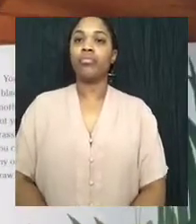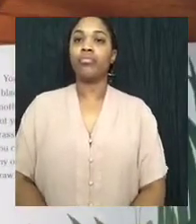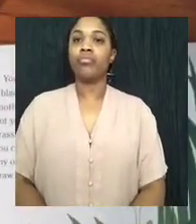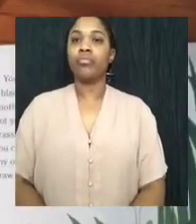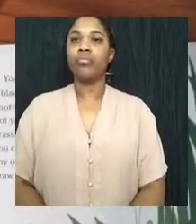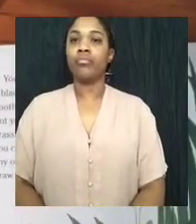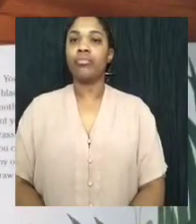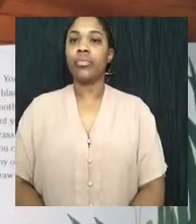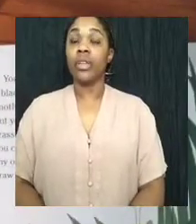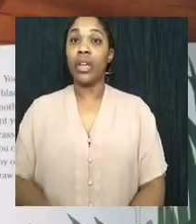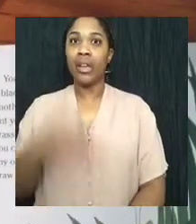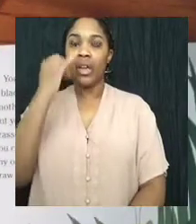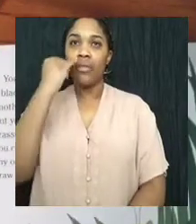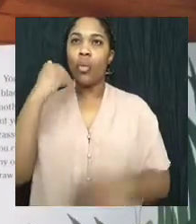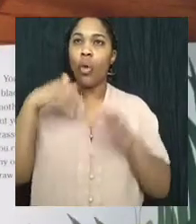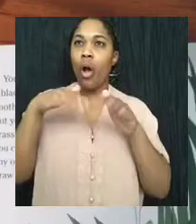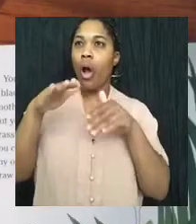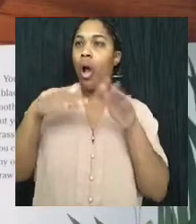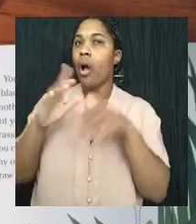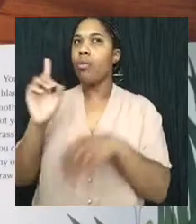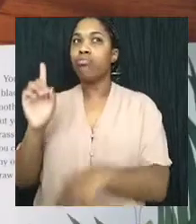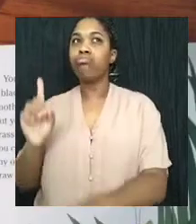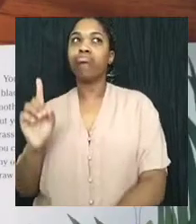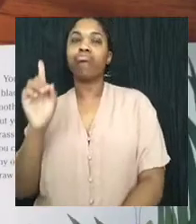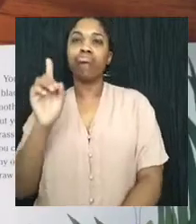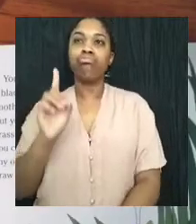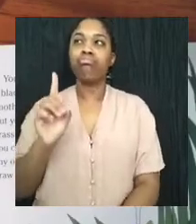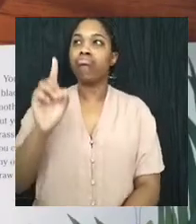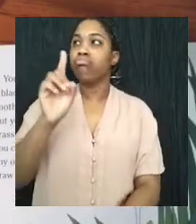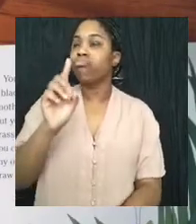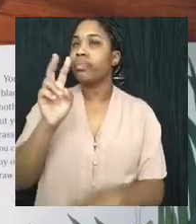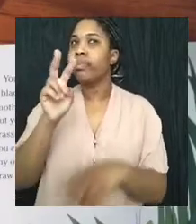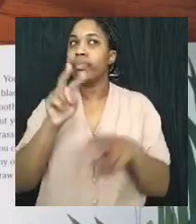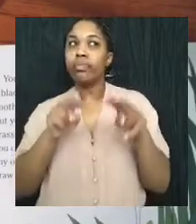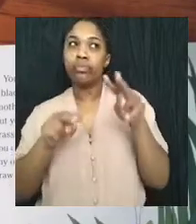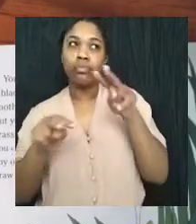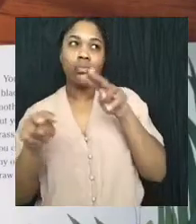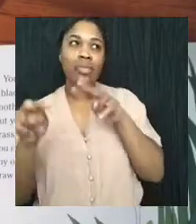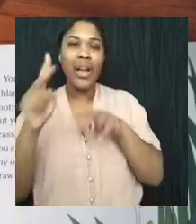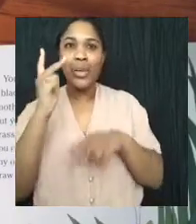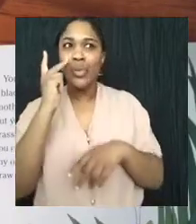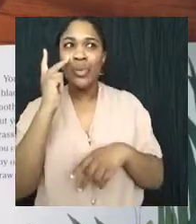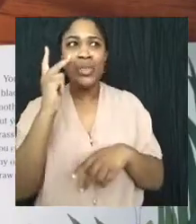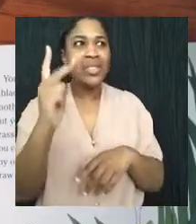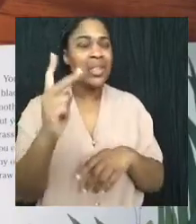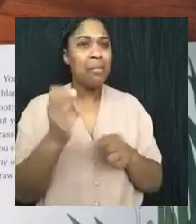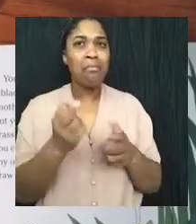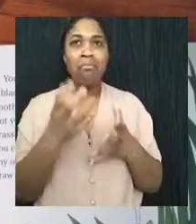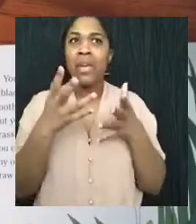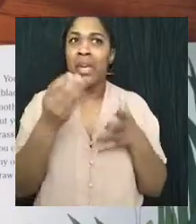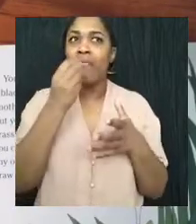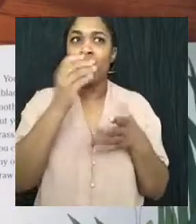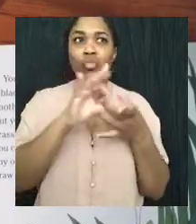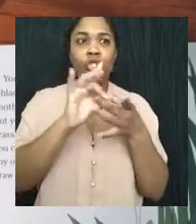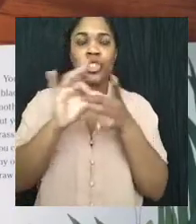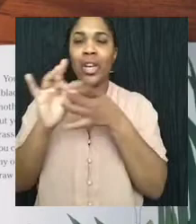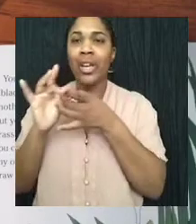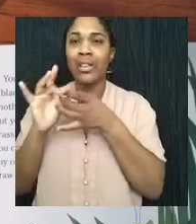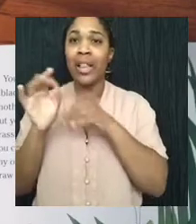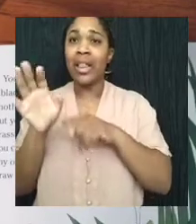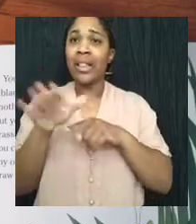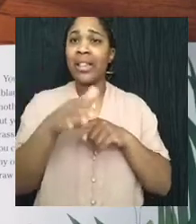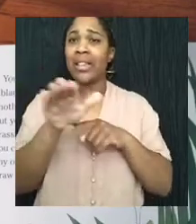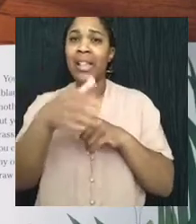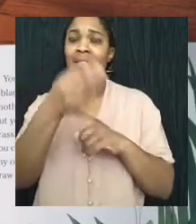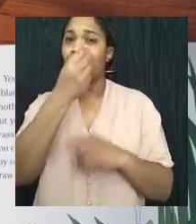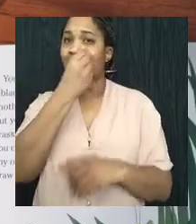Take a walk and look around. You will see parts of many food chains. Look at the leaves and